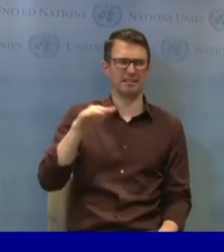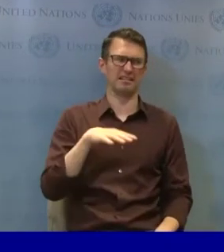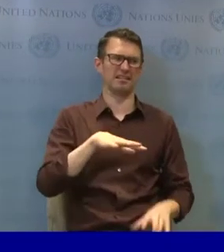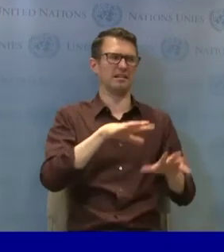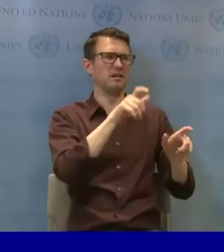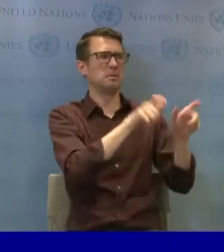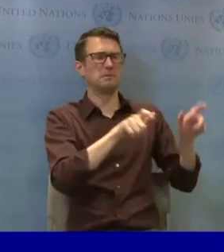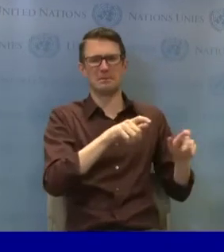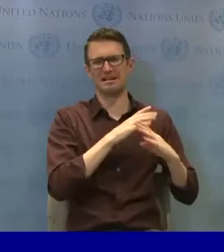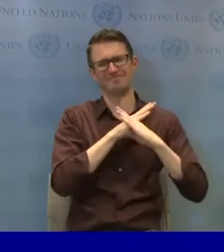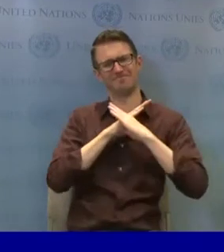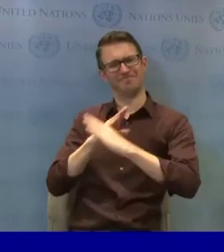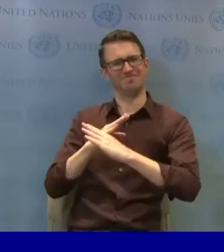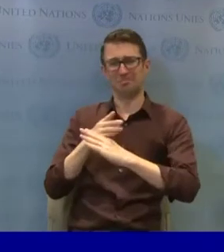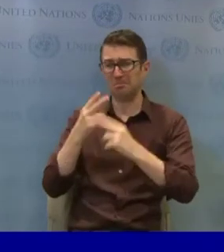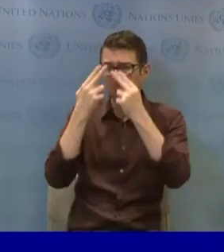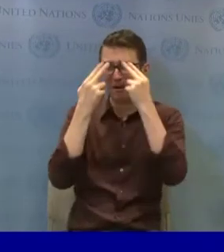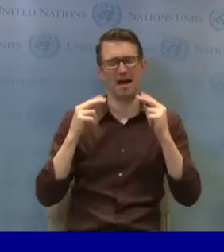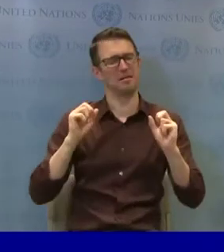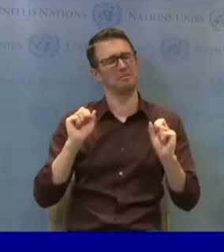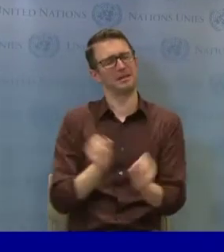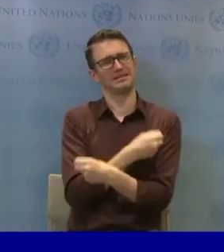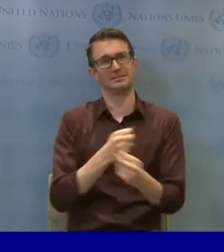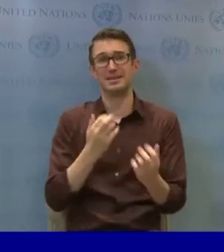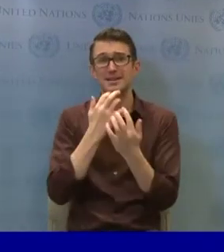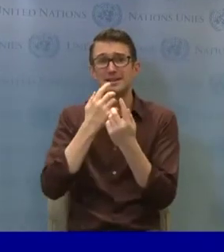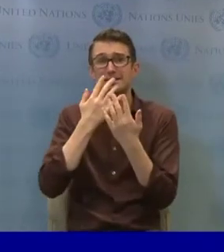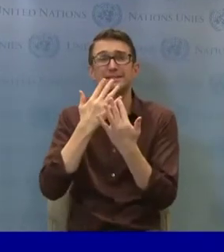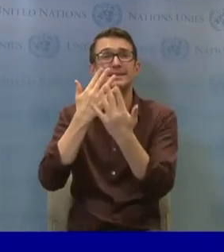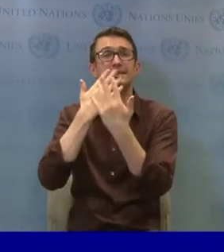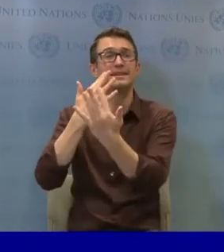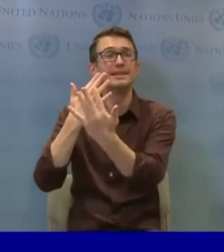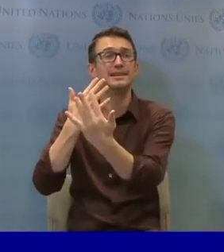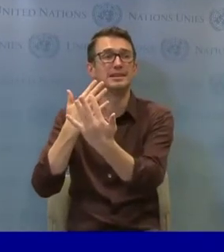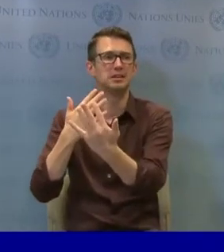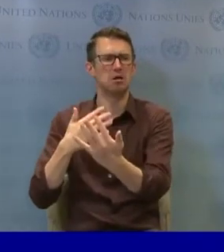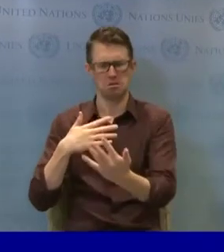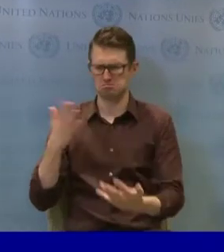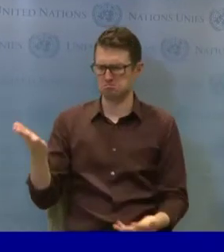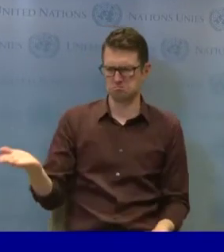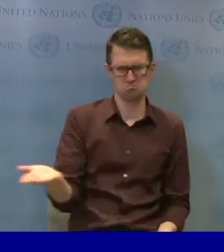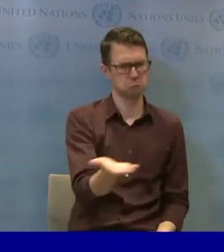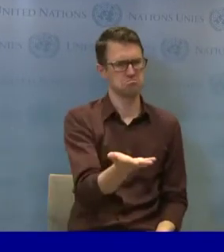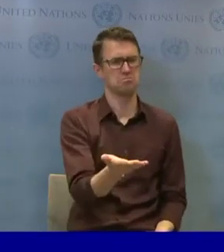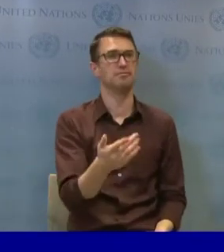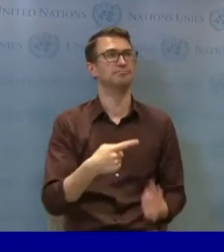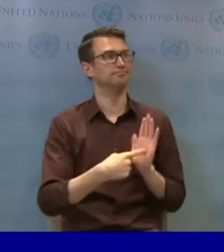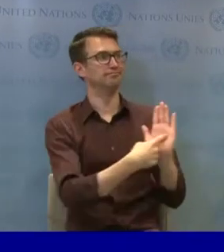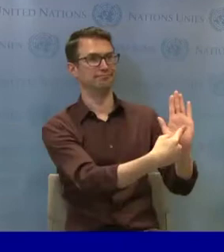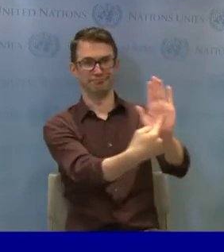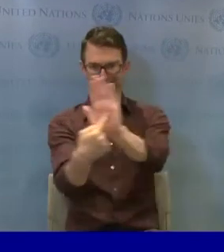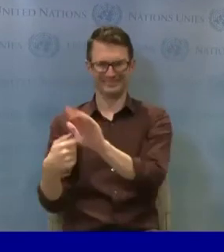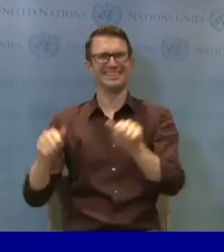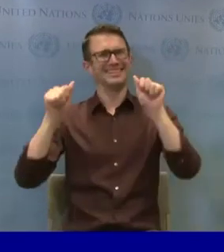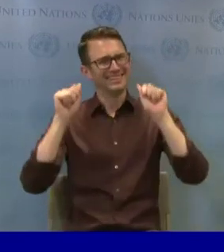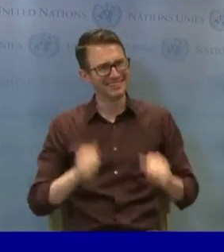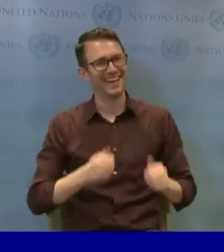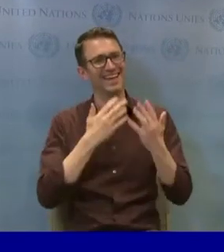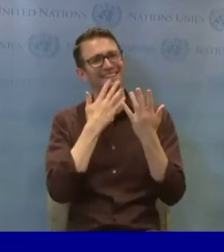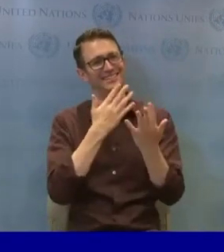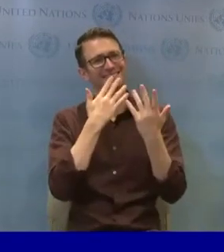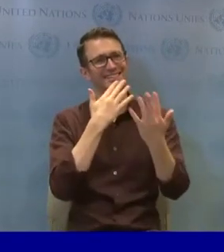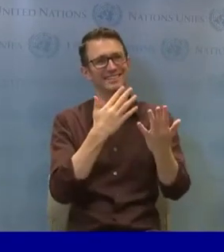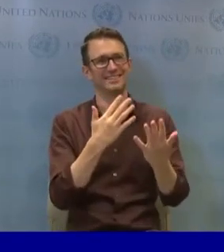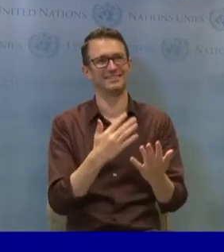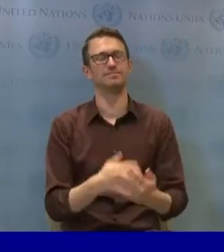singing helped her perform like a true professional. Bogdana will perform a beautiful piece from